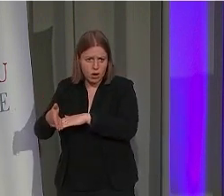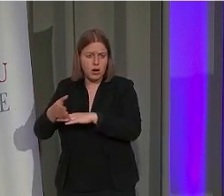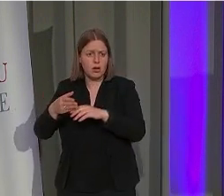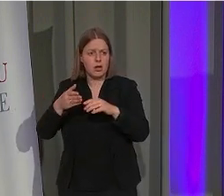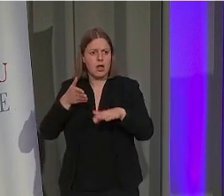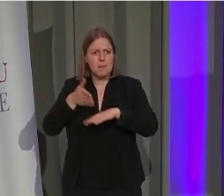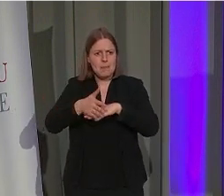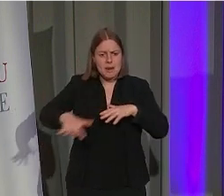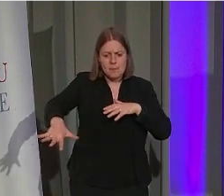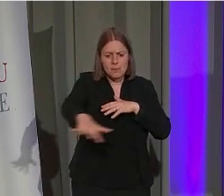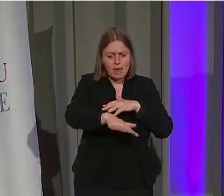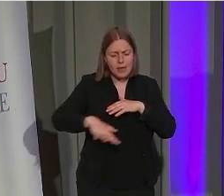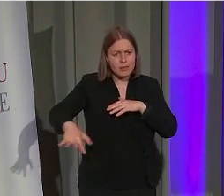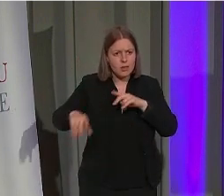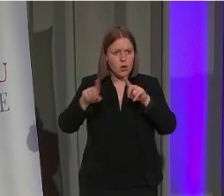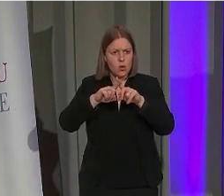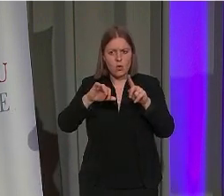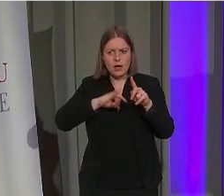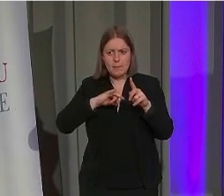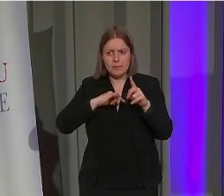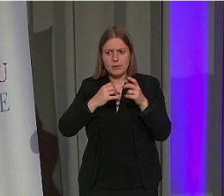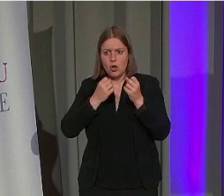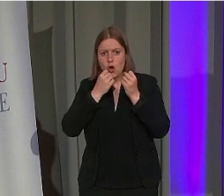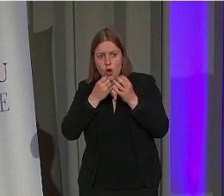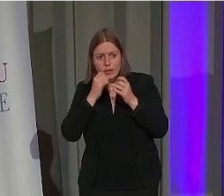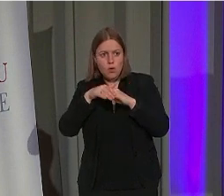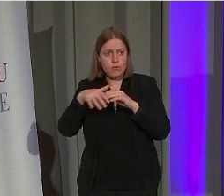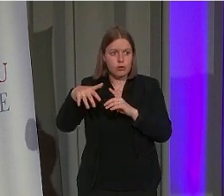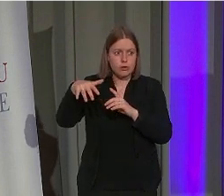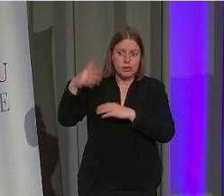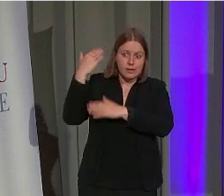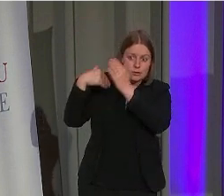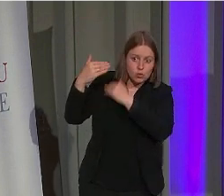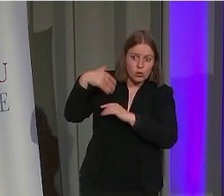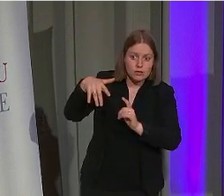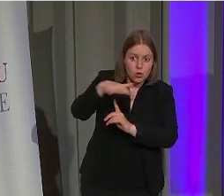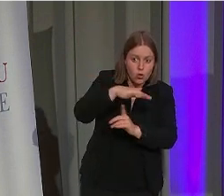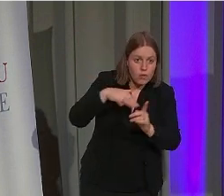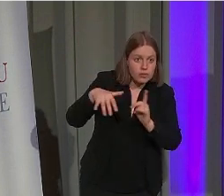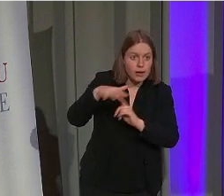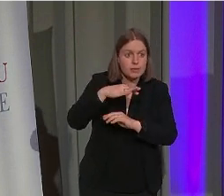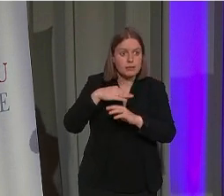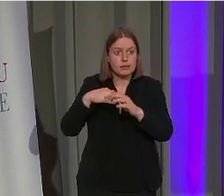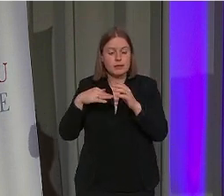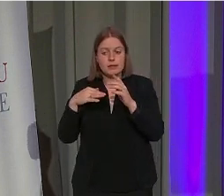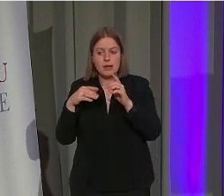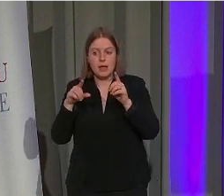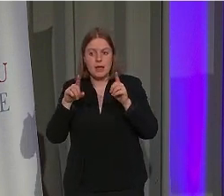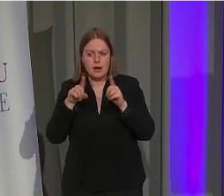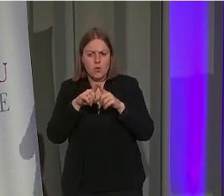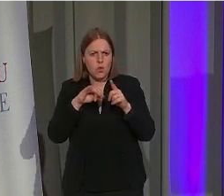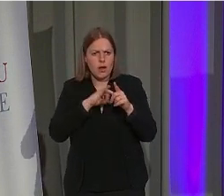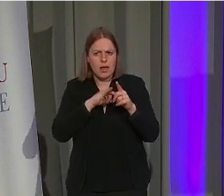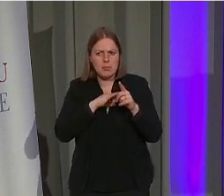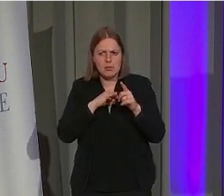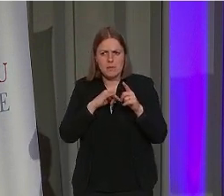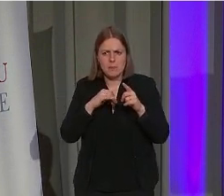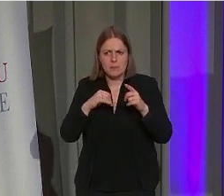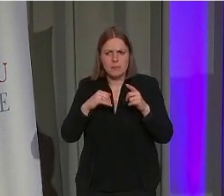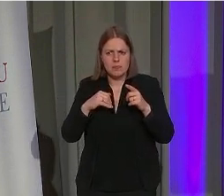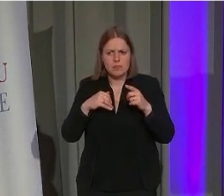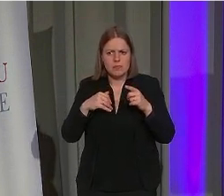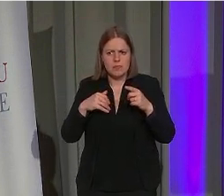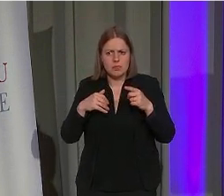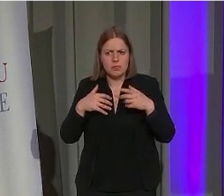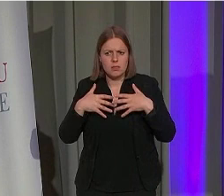building. The interior square is also a heritage zone. We have a comfort